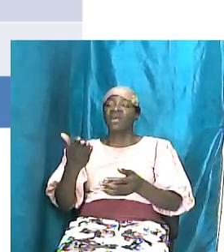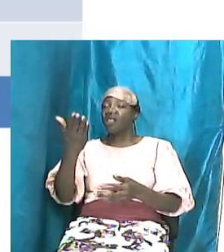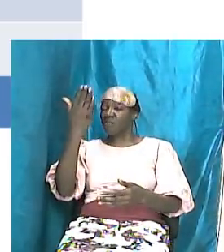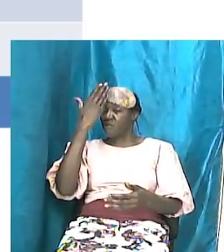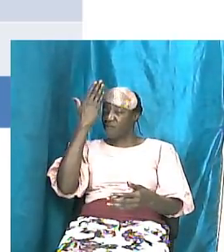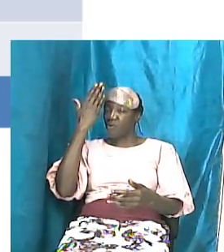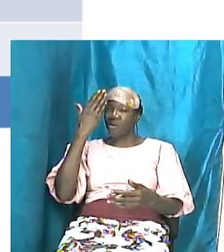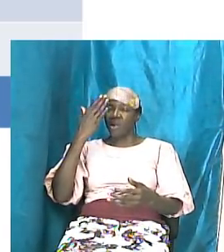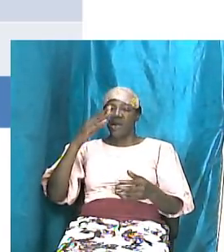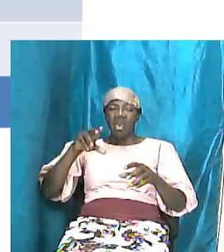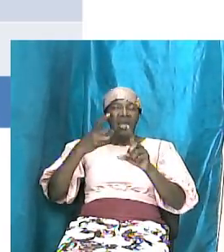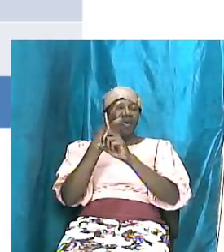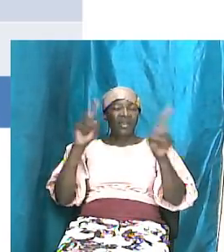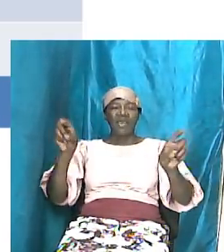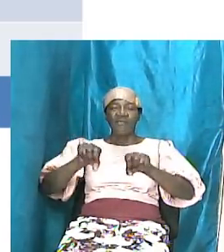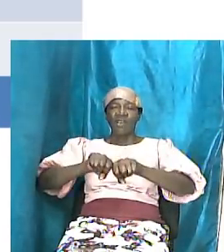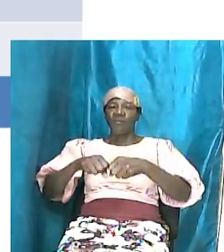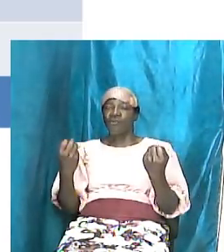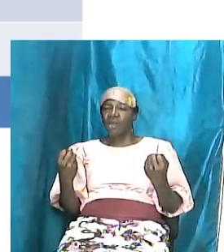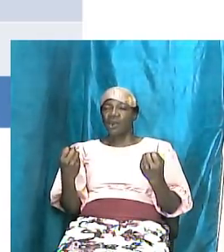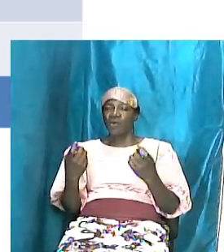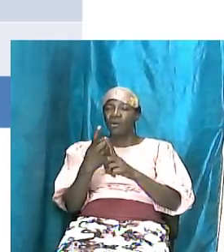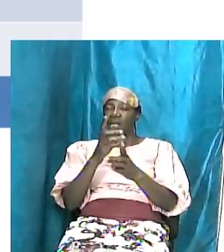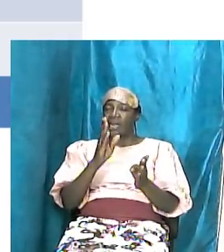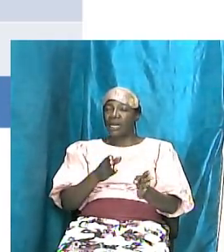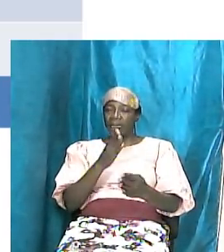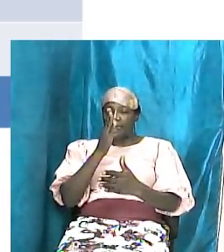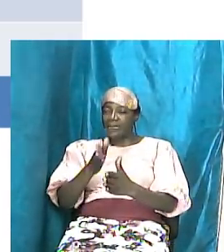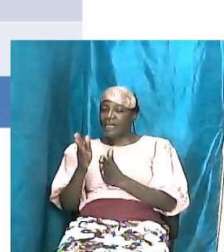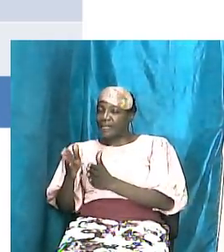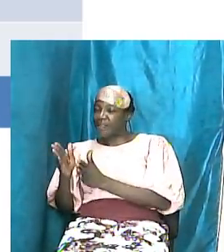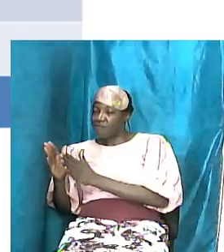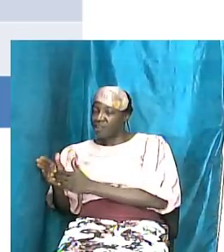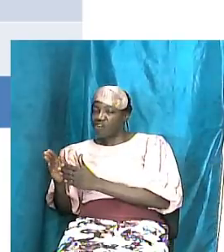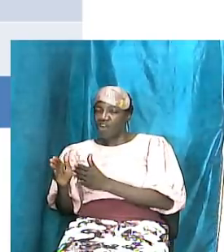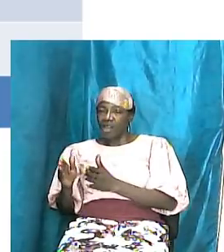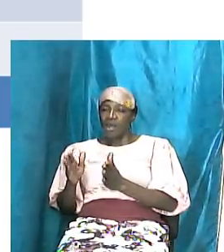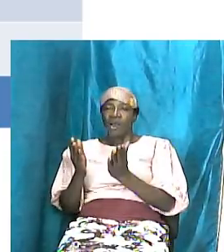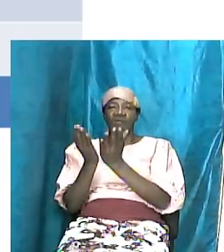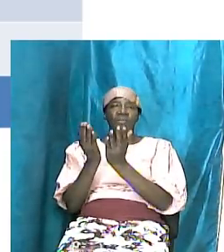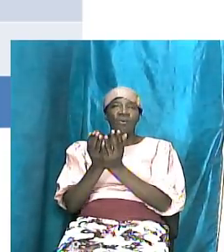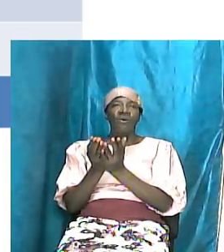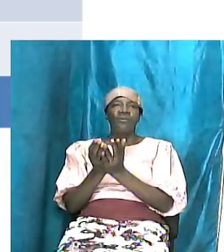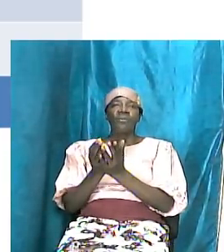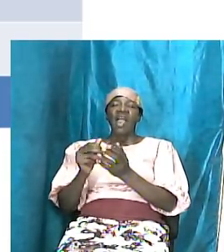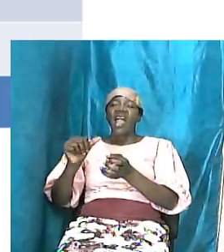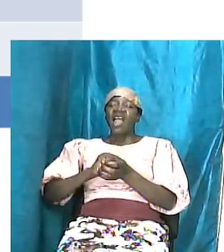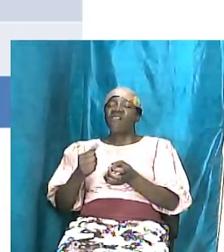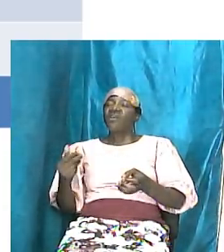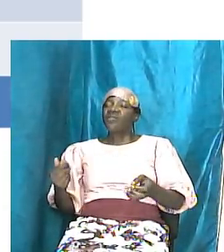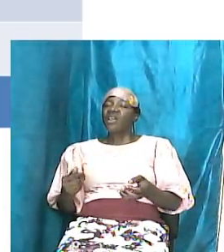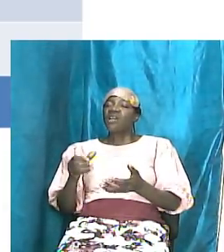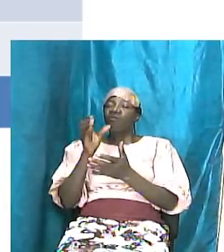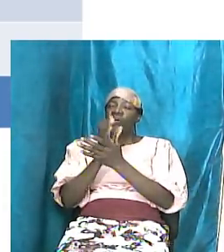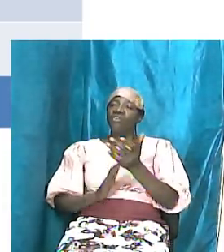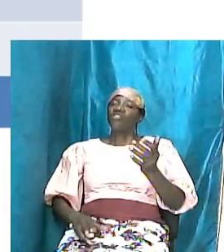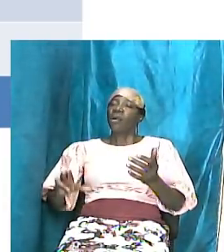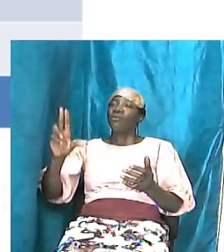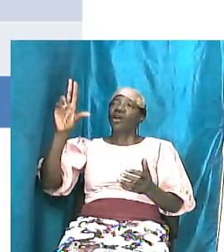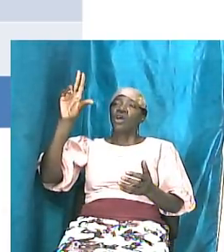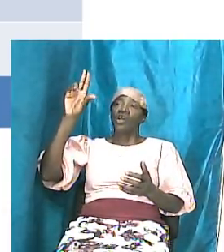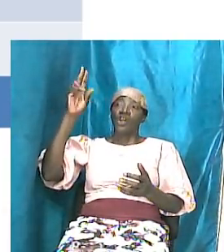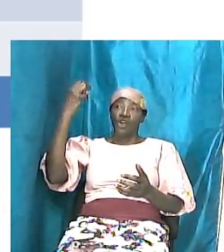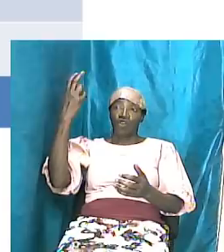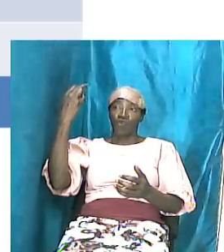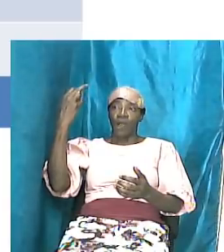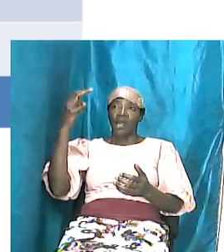different breakdown, the division of the book, when it came to chapter 12, everything from chapter 12 to chapter 50 was